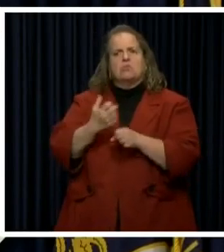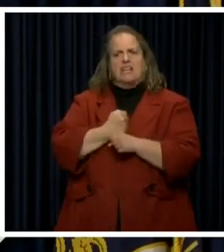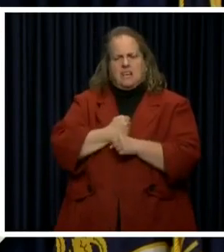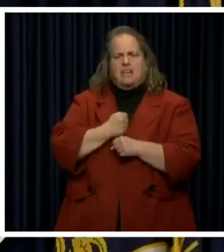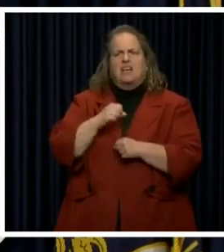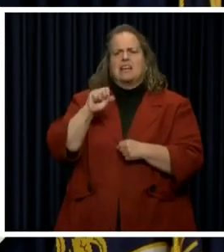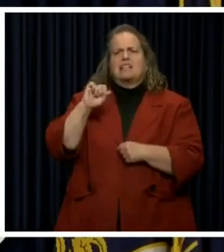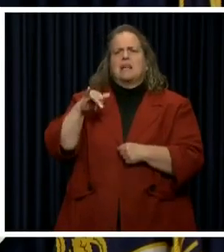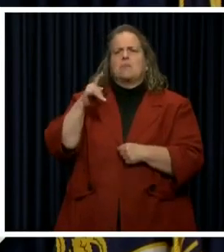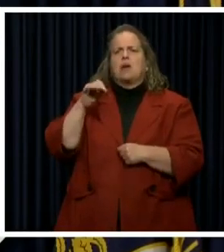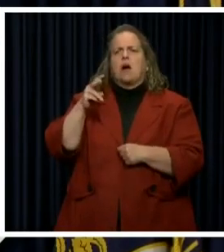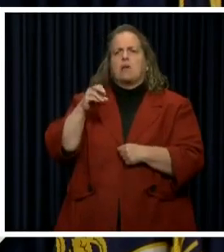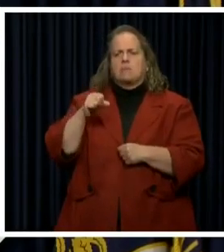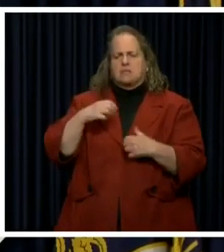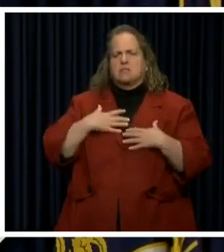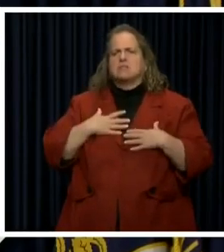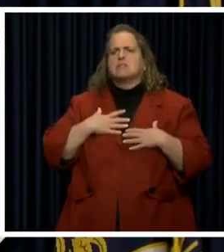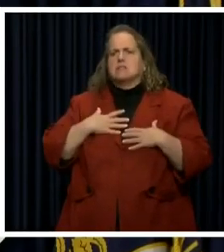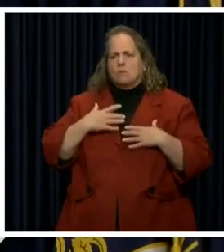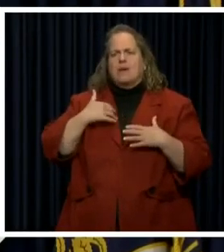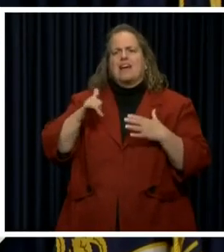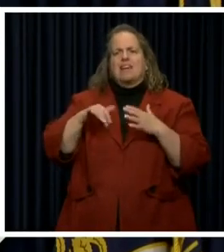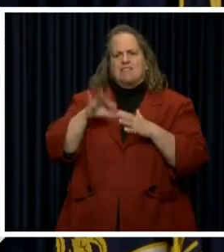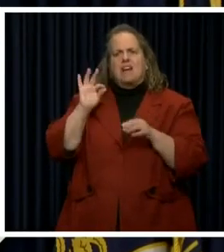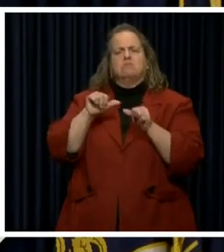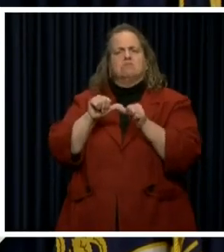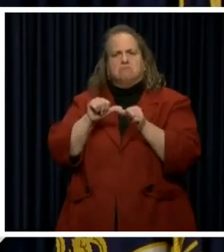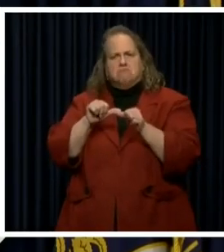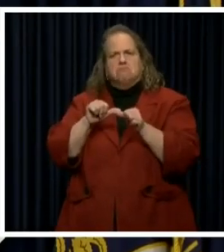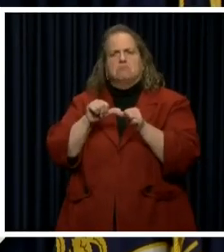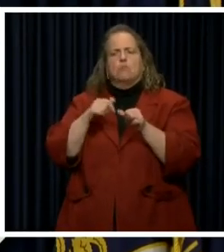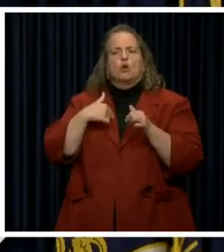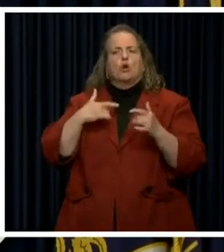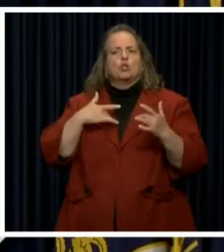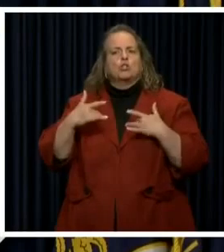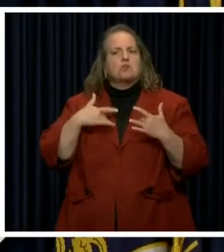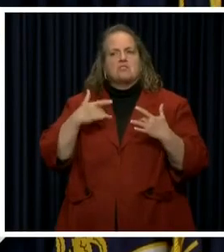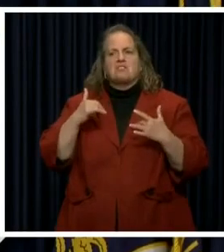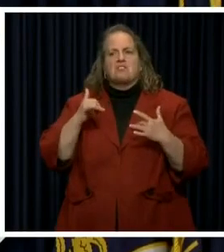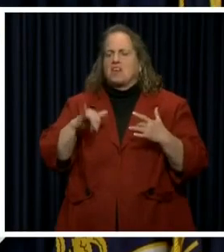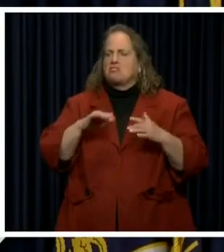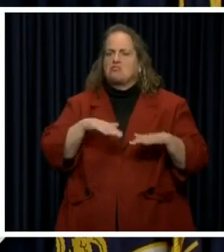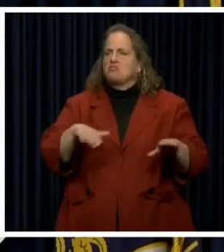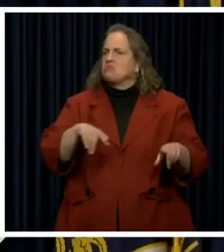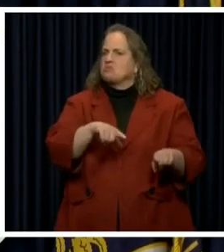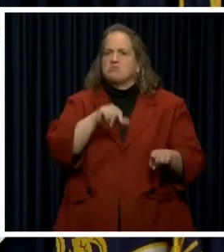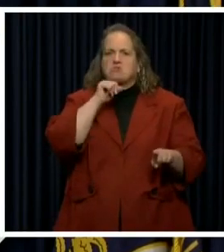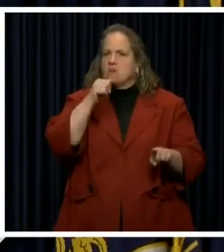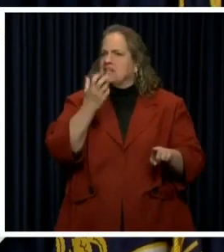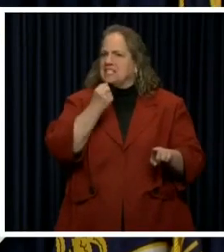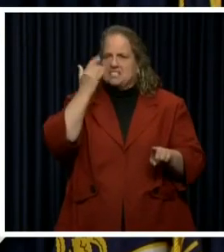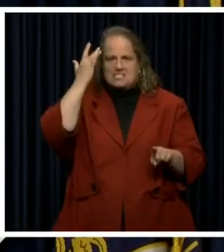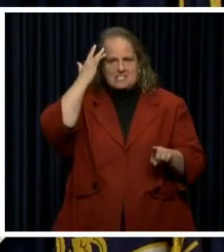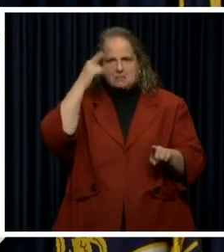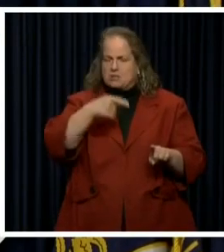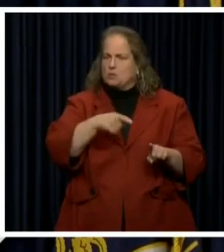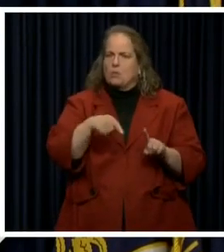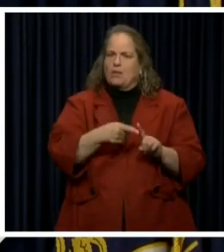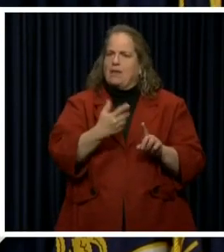symptoms, and we can find that, we've said pretty consistently that we're concerned that children don't have symptoms when they get the infection